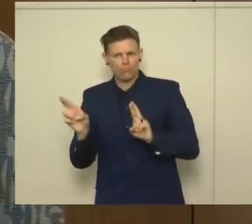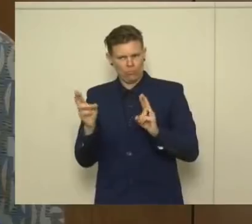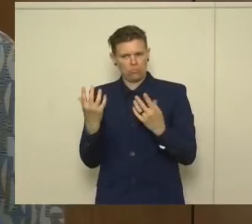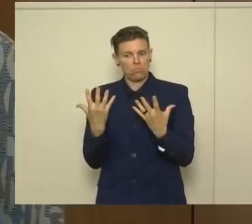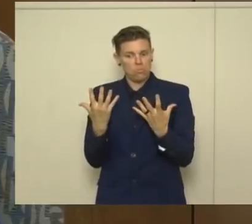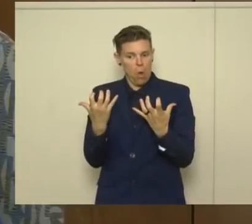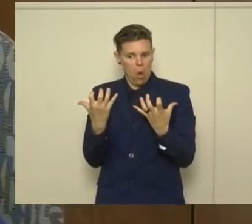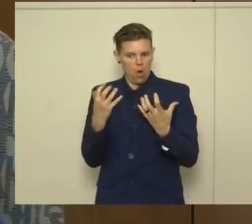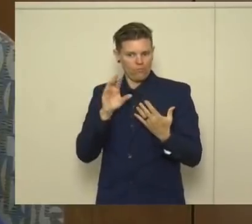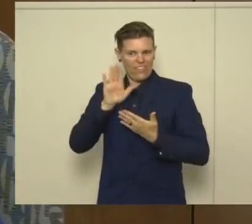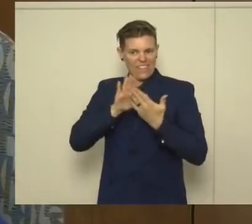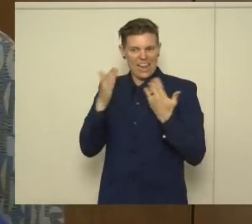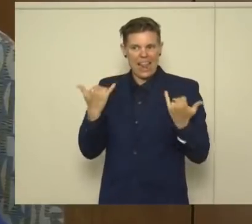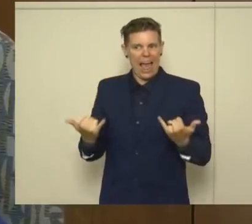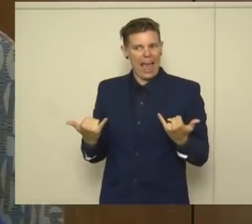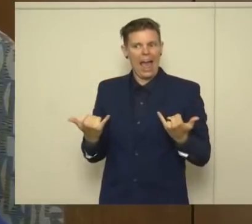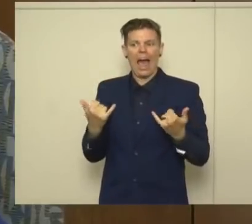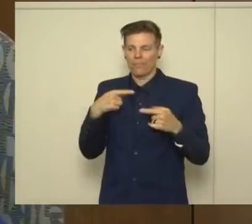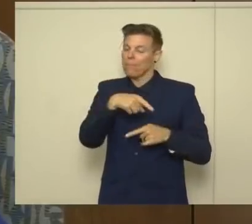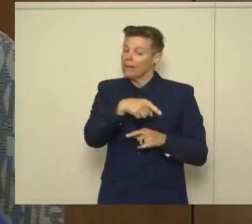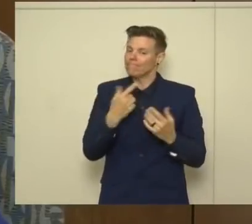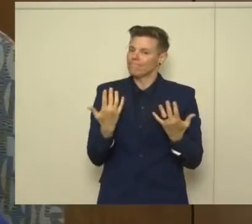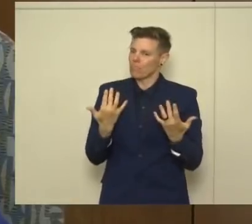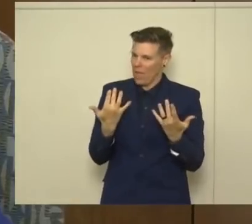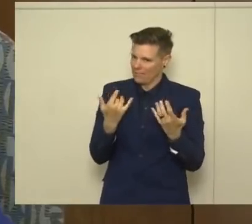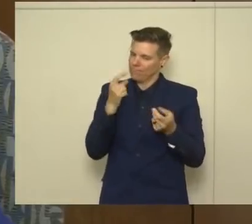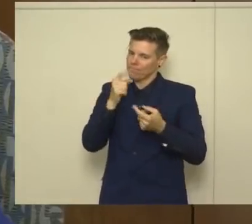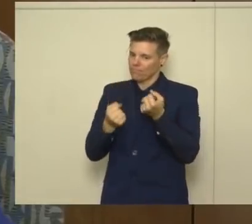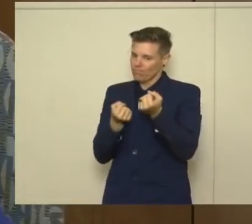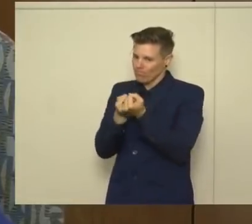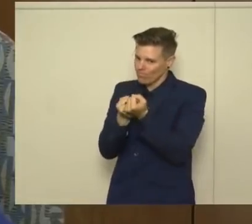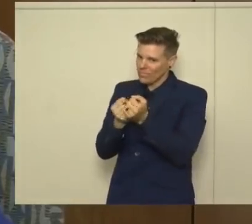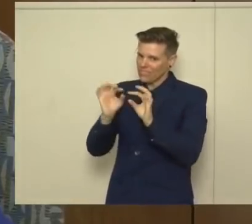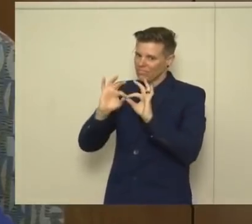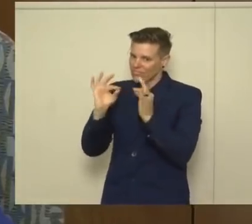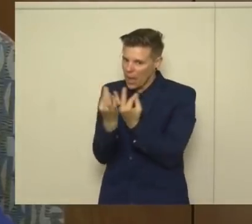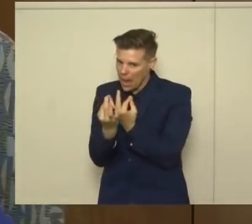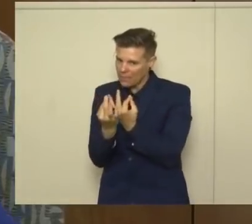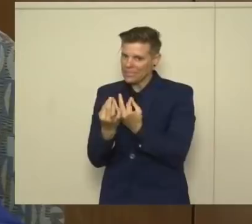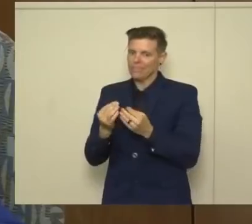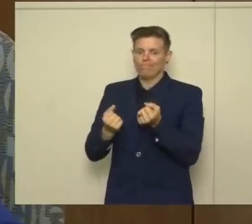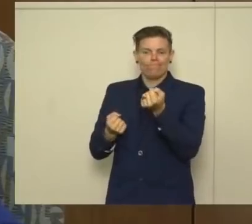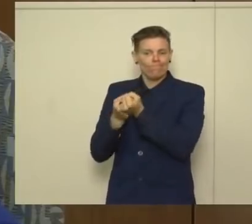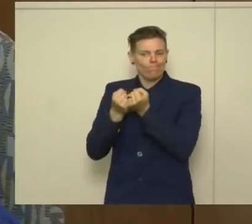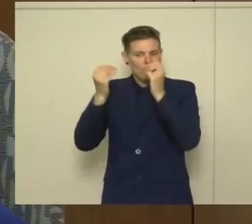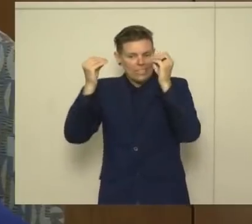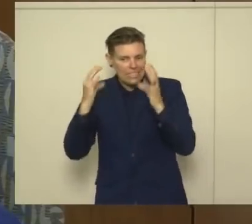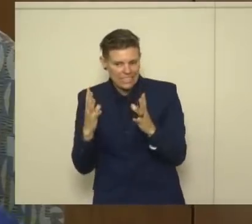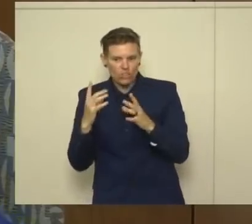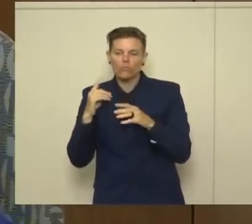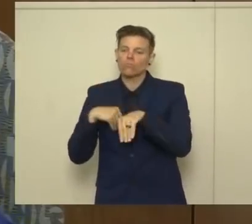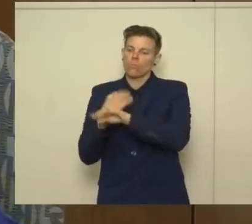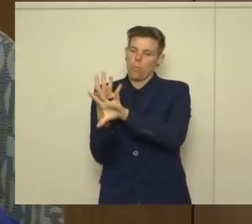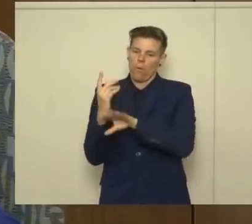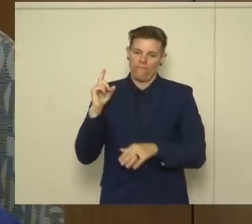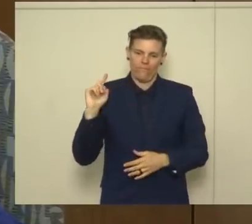learning still have to support parents and educators that have any number of issues about